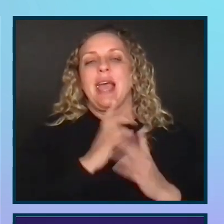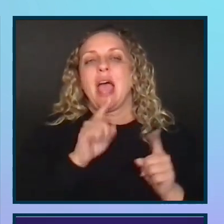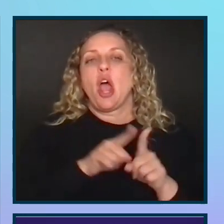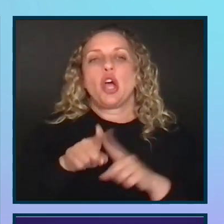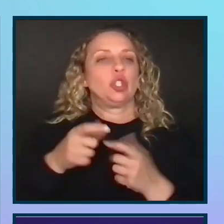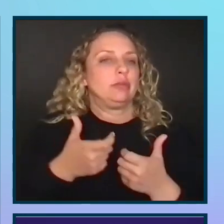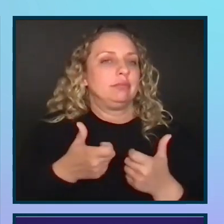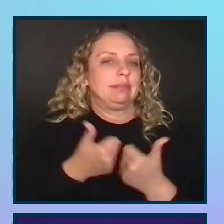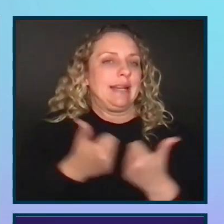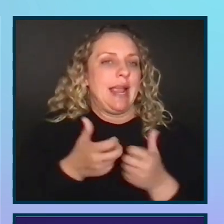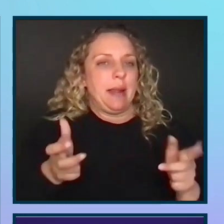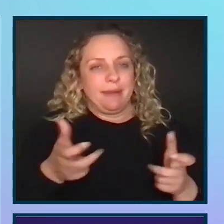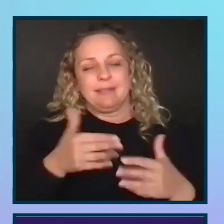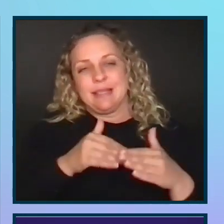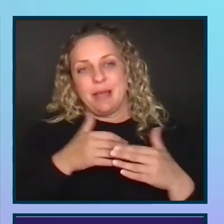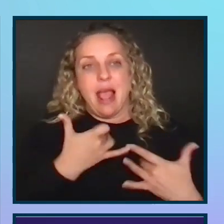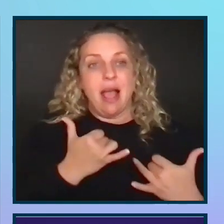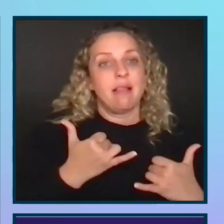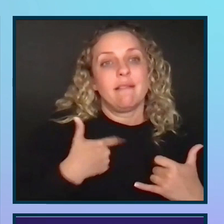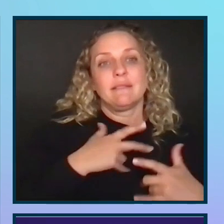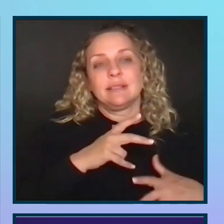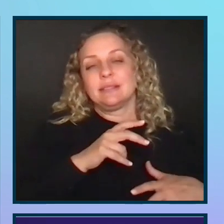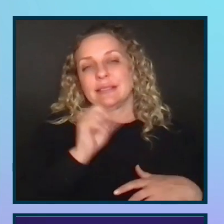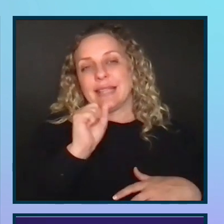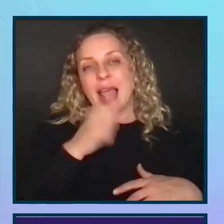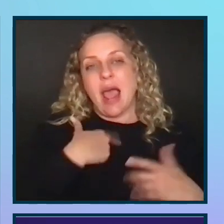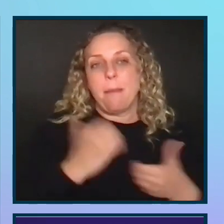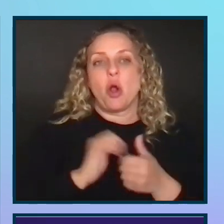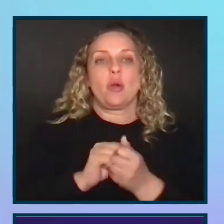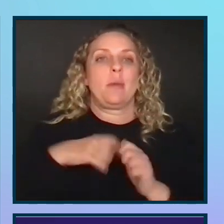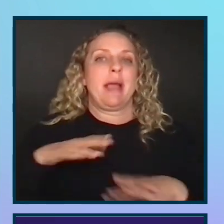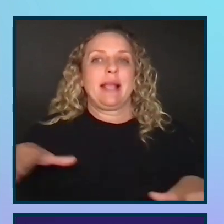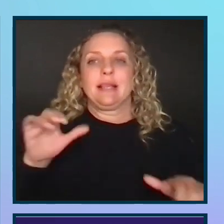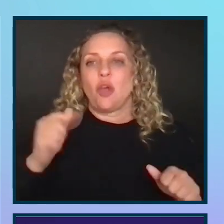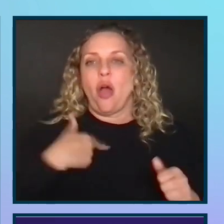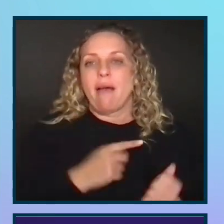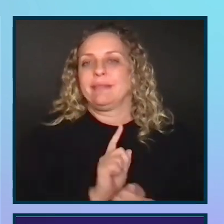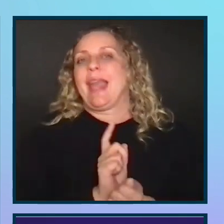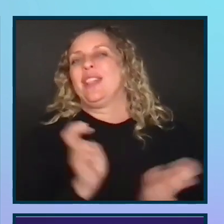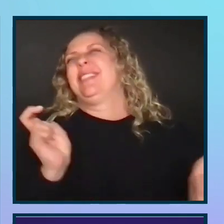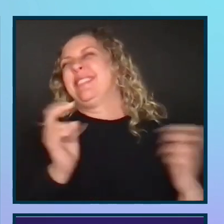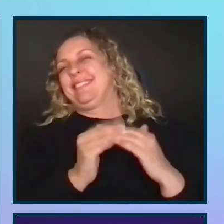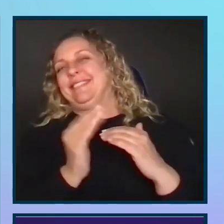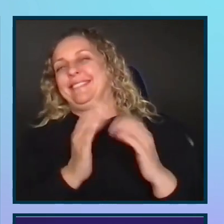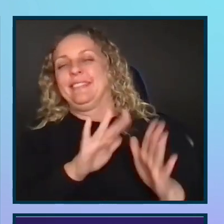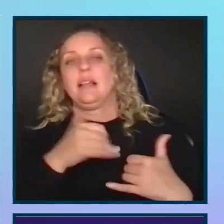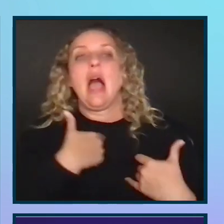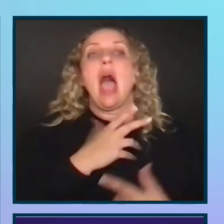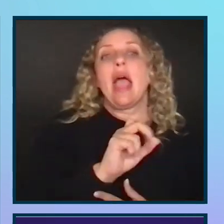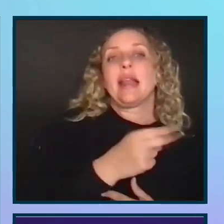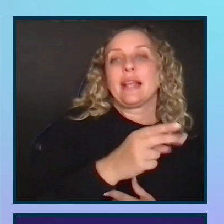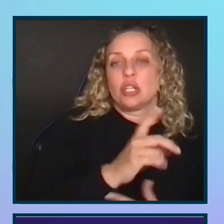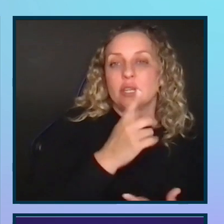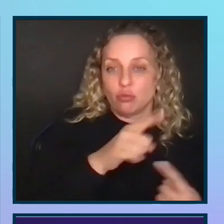game accessibility. So I live in Seattle, and I'm partnered, and my kids all have tails. So I have ADHD.